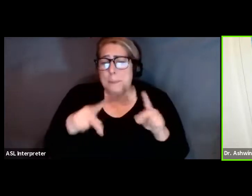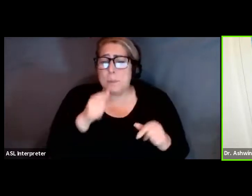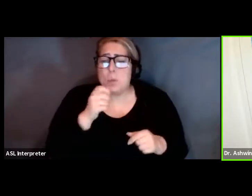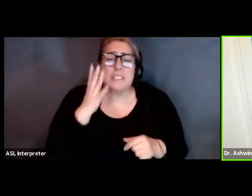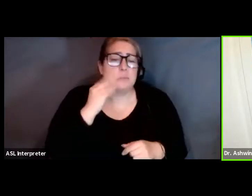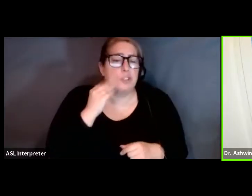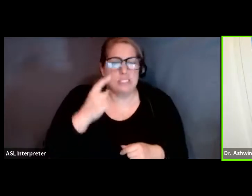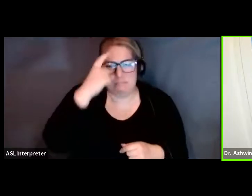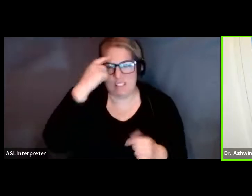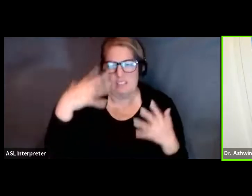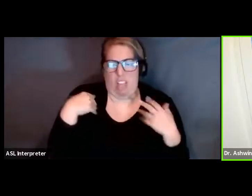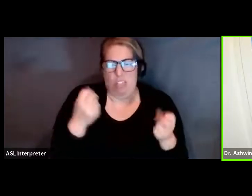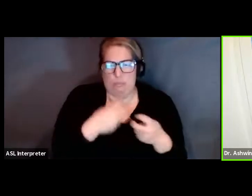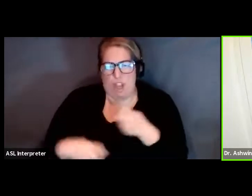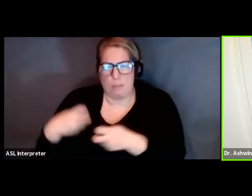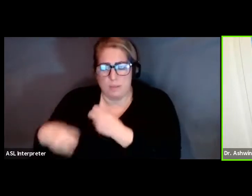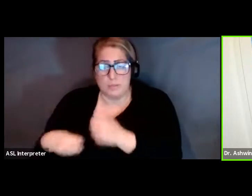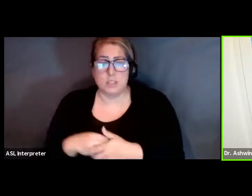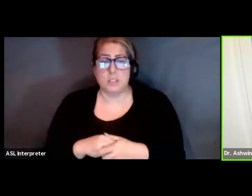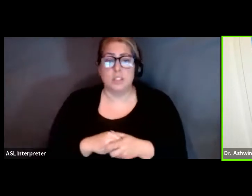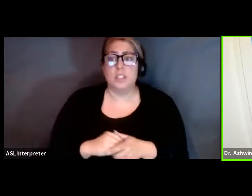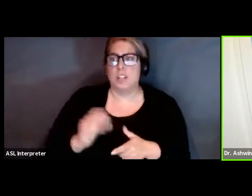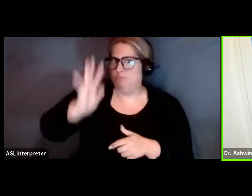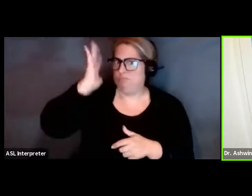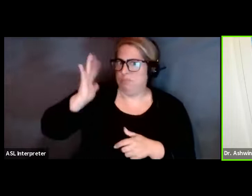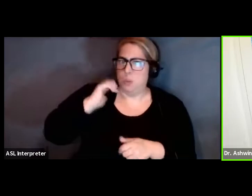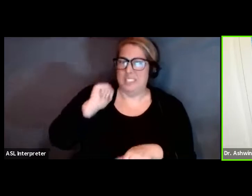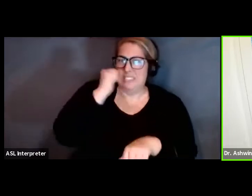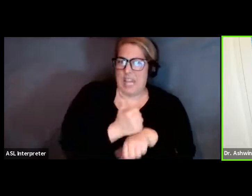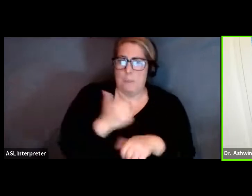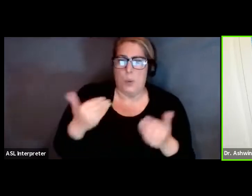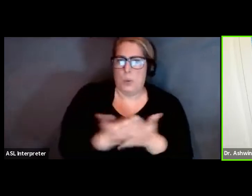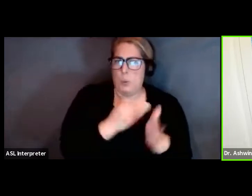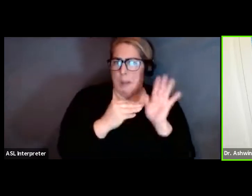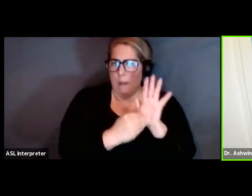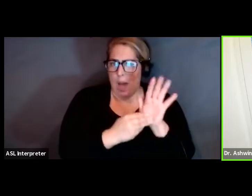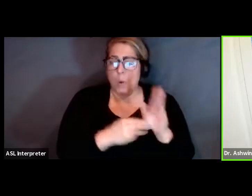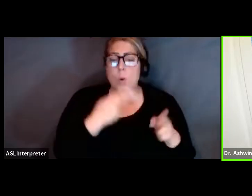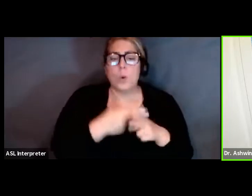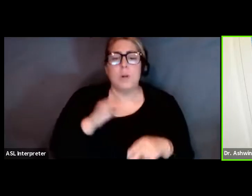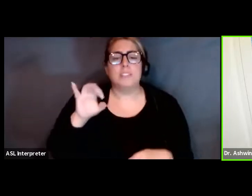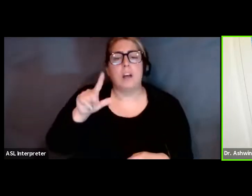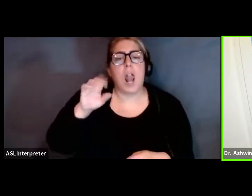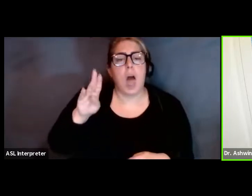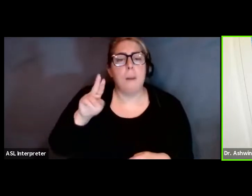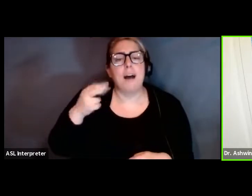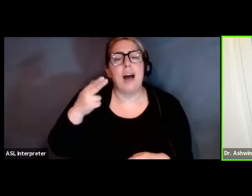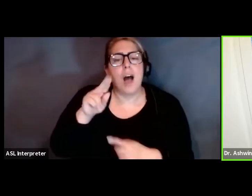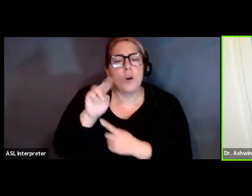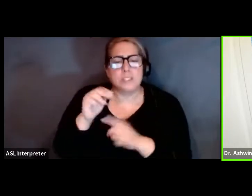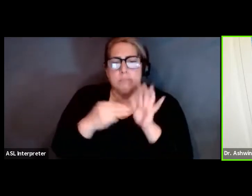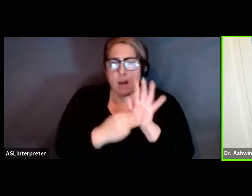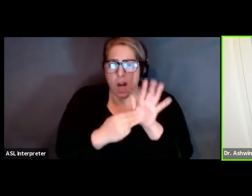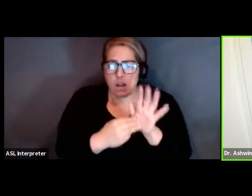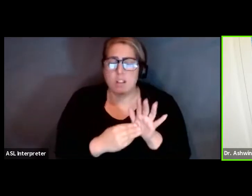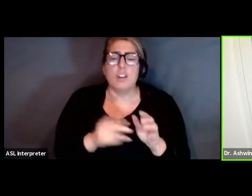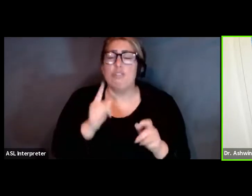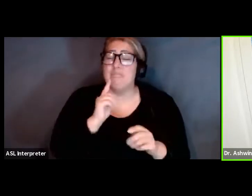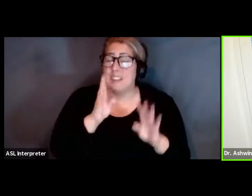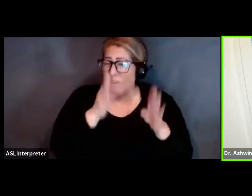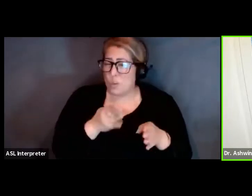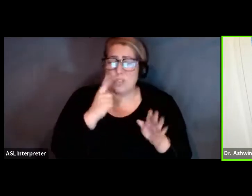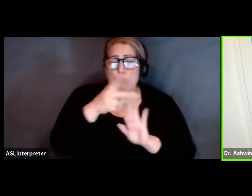ago here in New York City, we originated the clubhouse model, a model of social infrastructure based on principles of social work